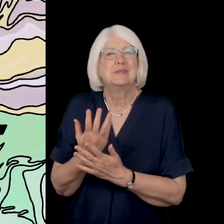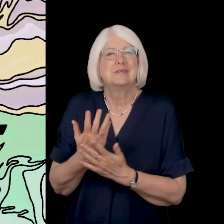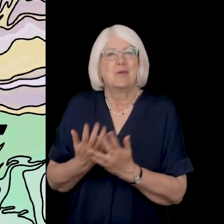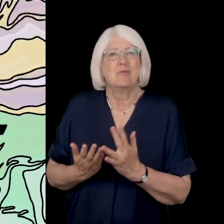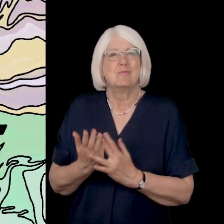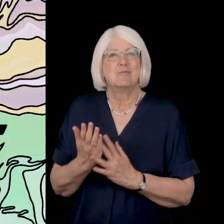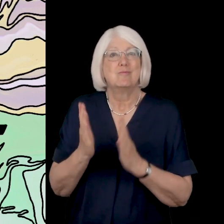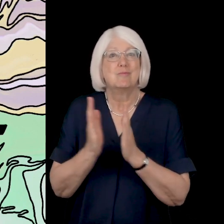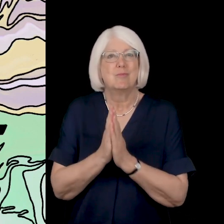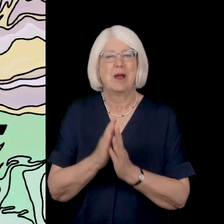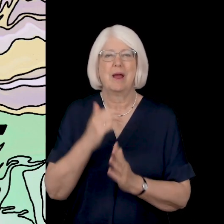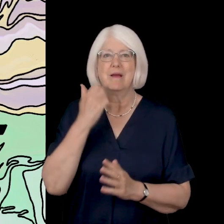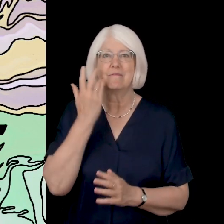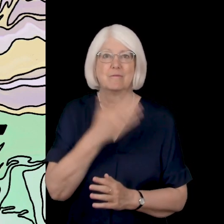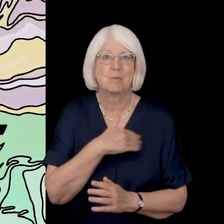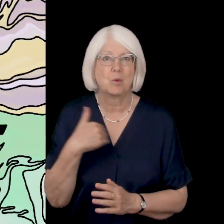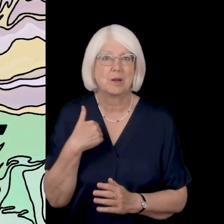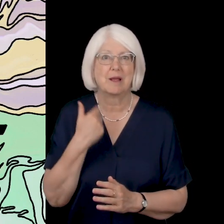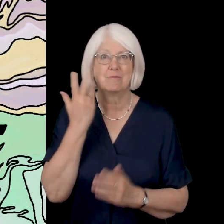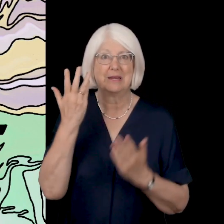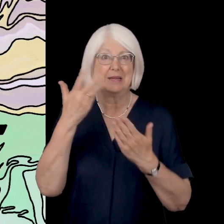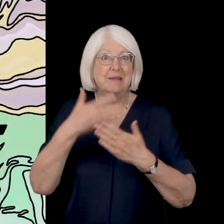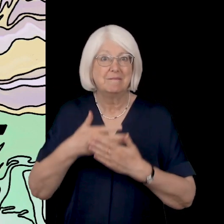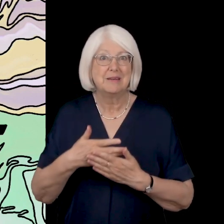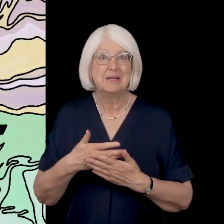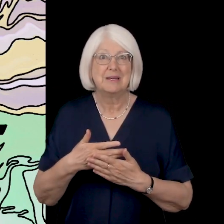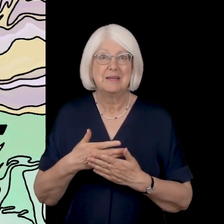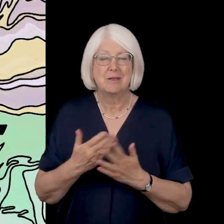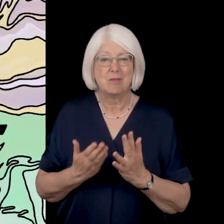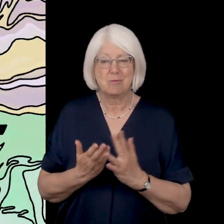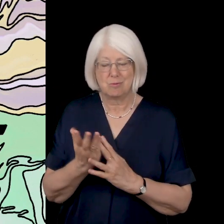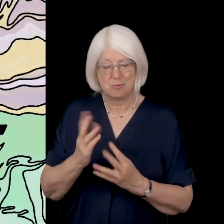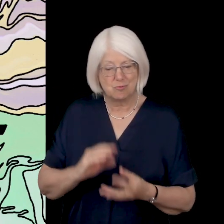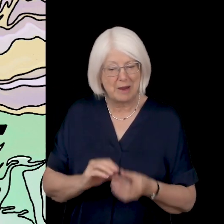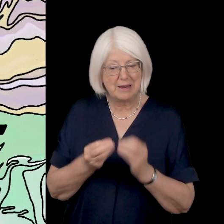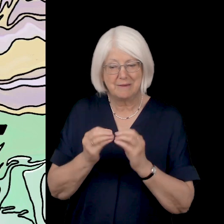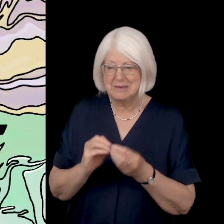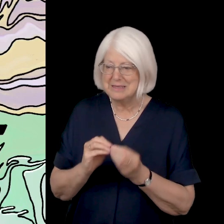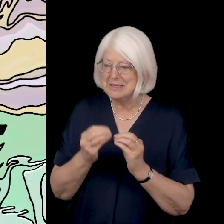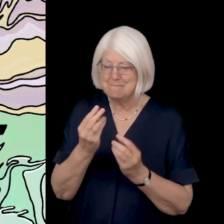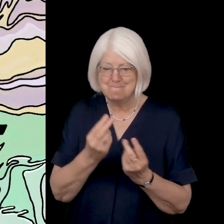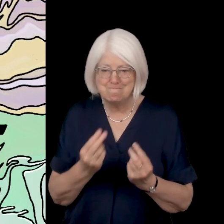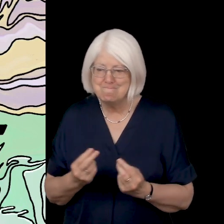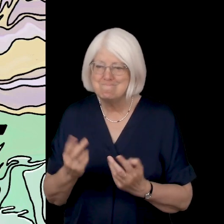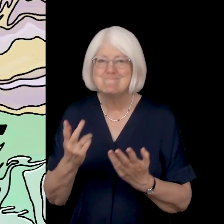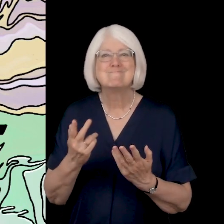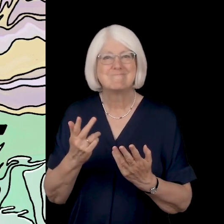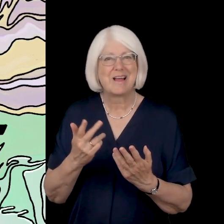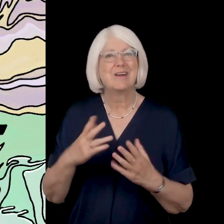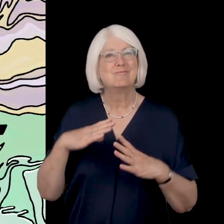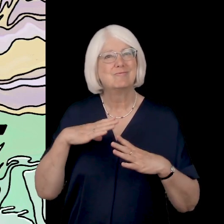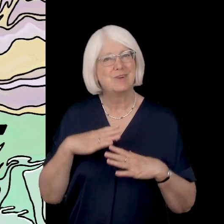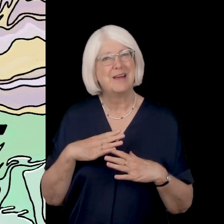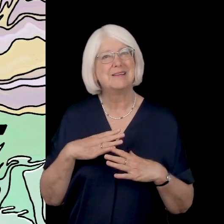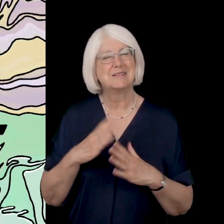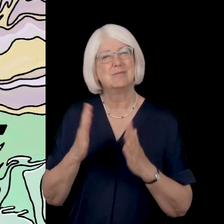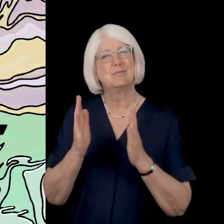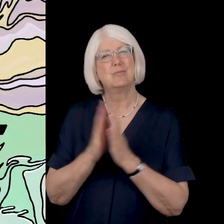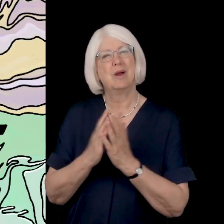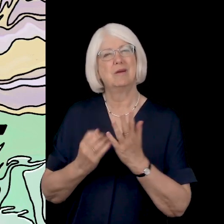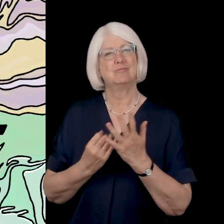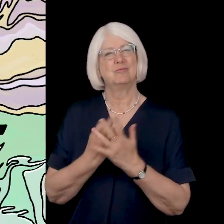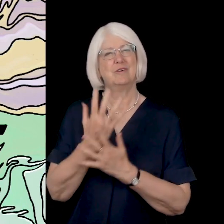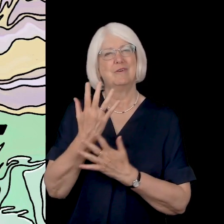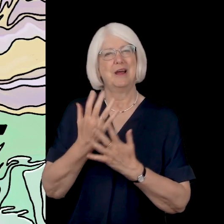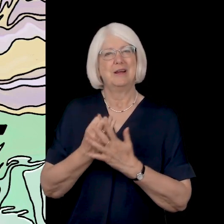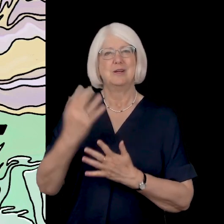prayer, every morning, every evening, in my creativity and in my rest. Prayer refreshes my soul and my body